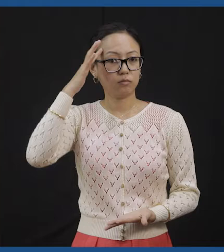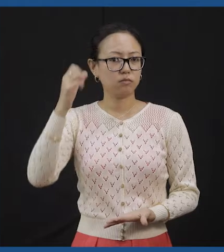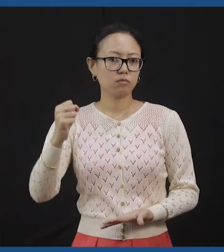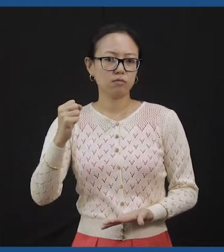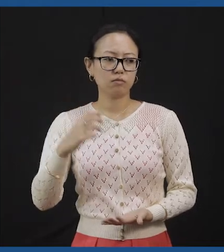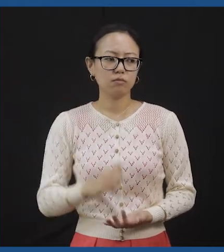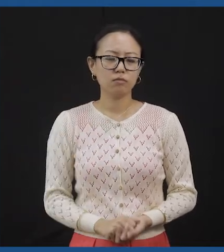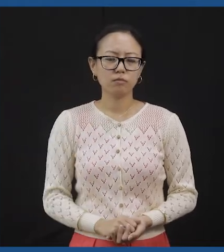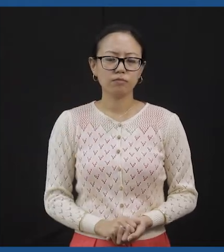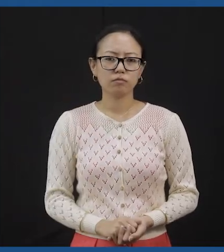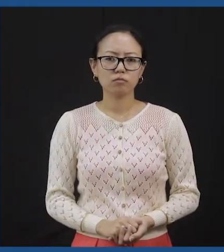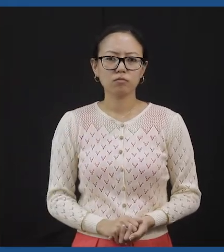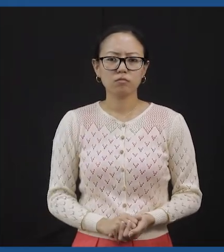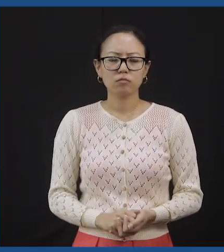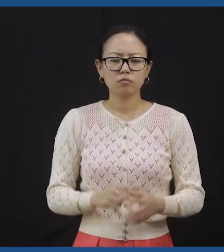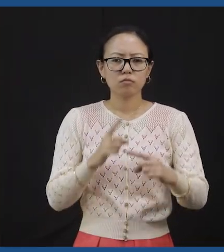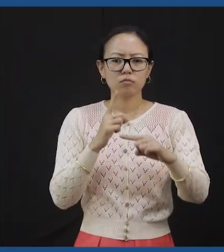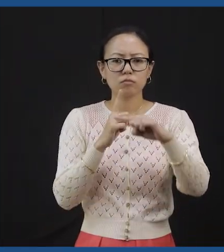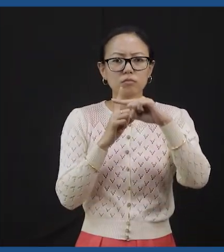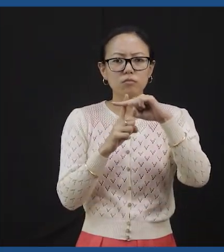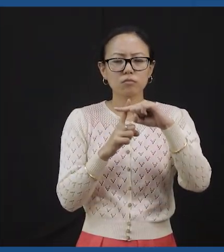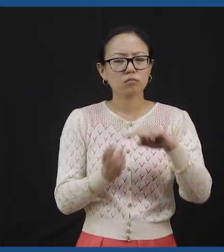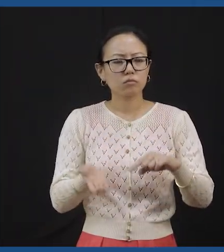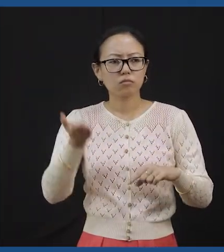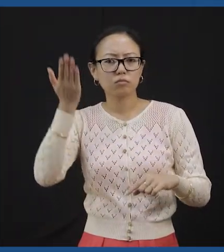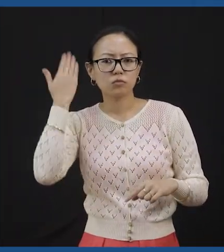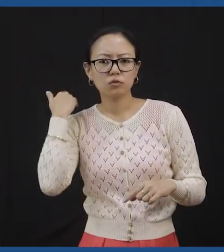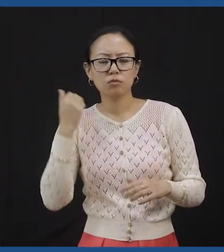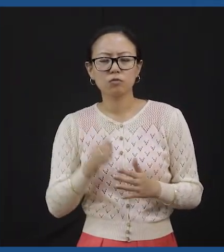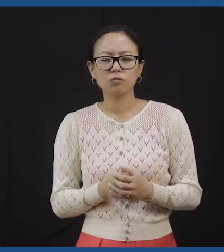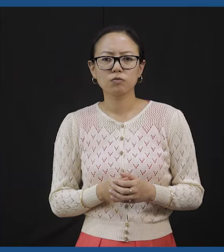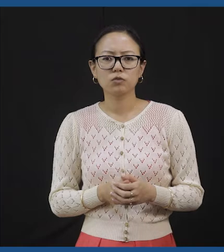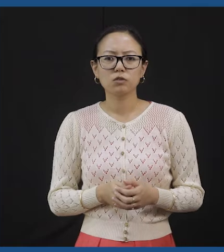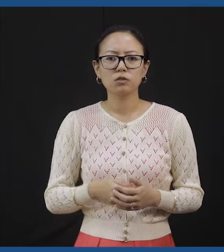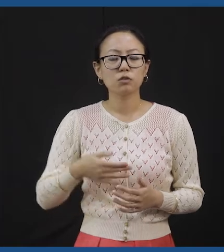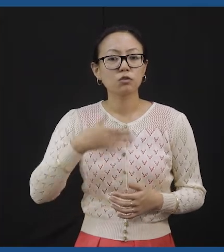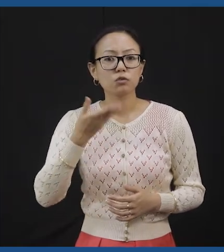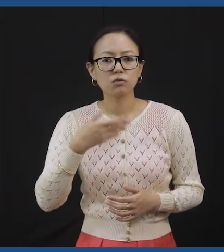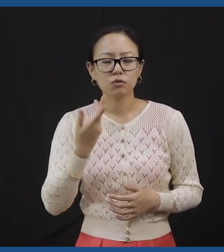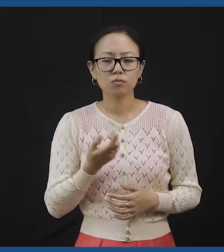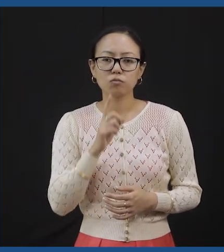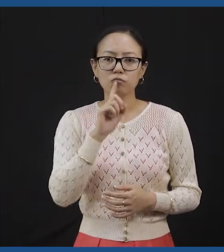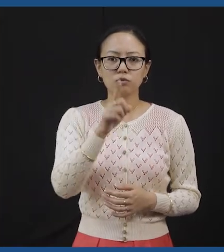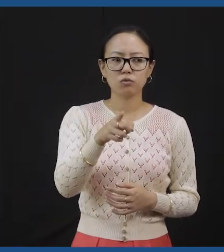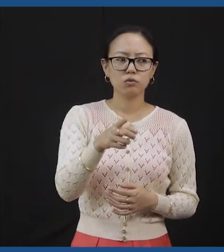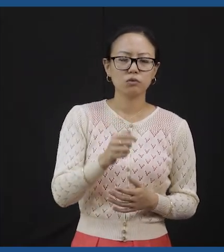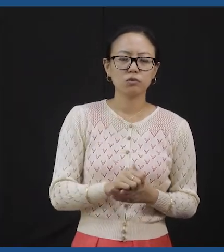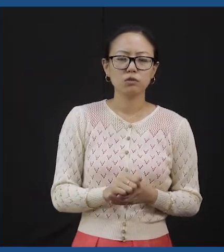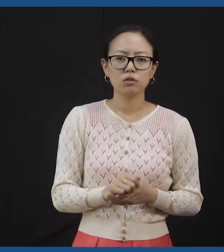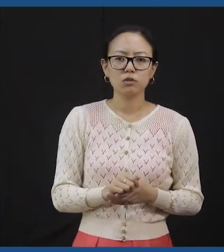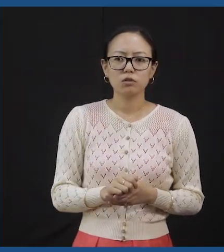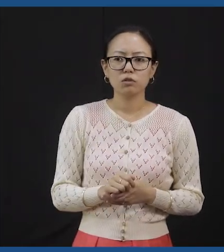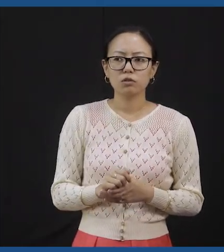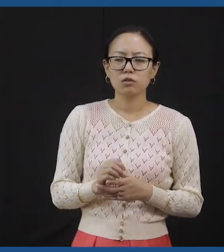And in addition, I mentioned that you can add both ways, downward or upward. But in subtraction, we